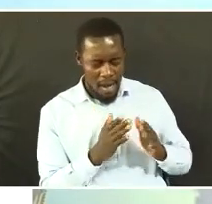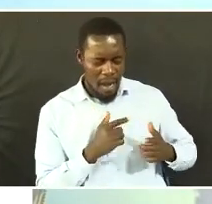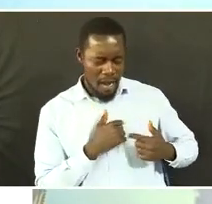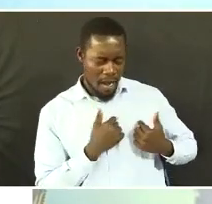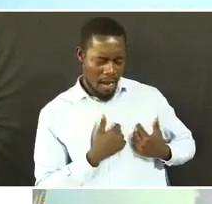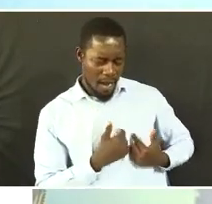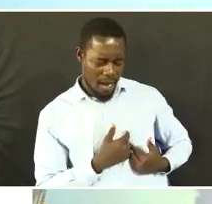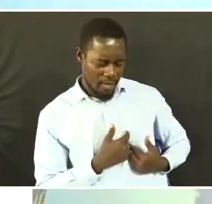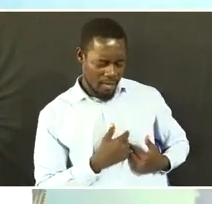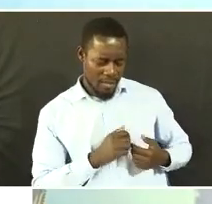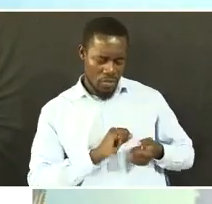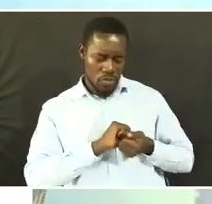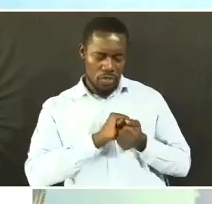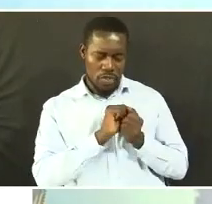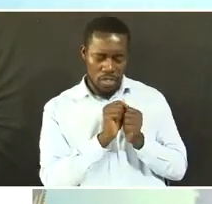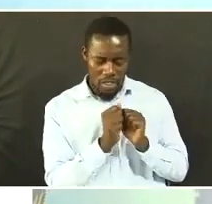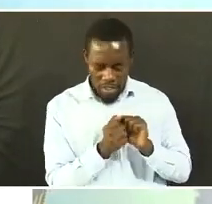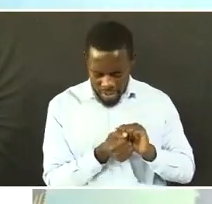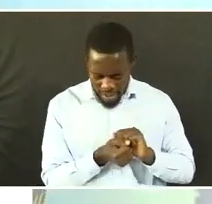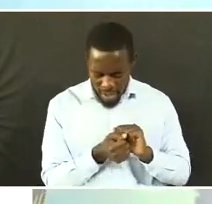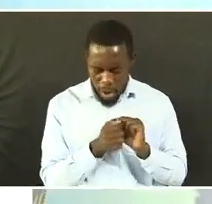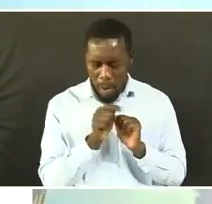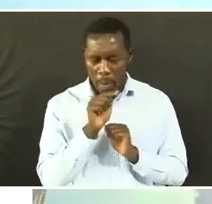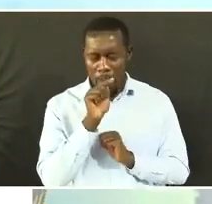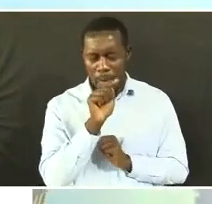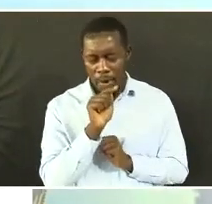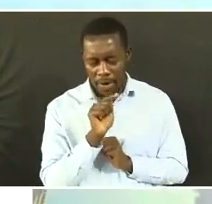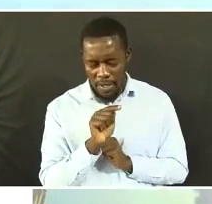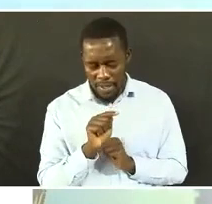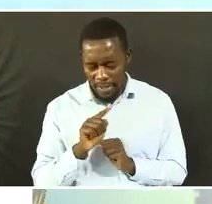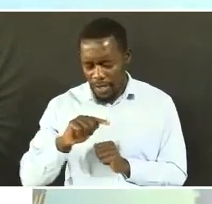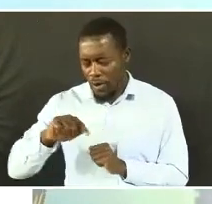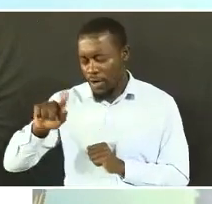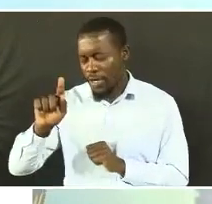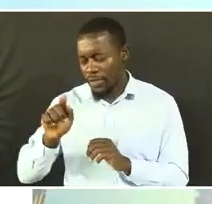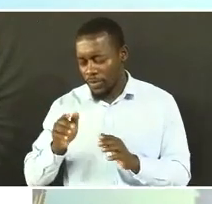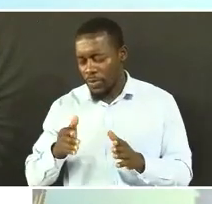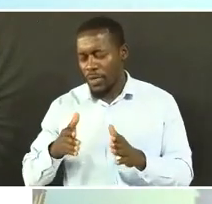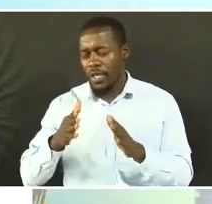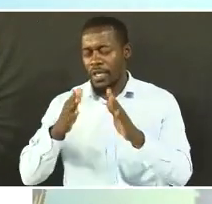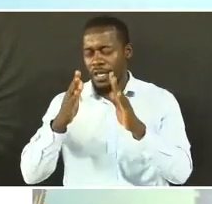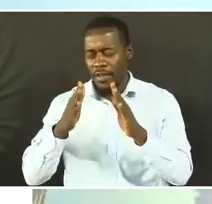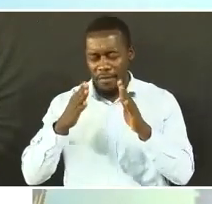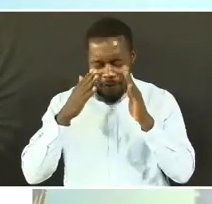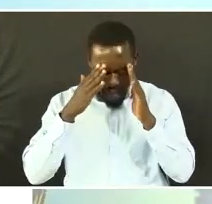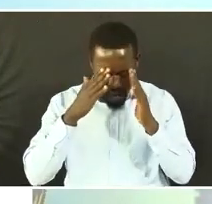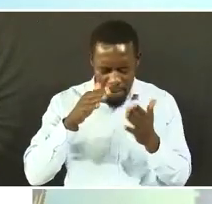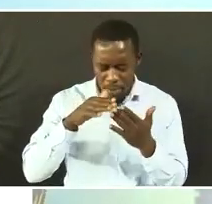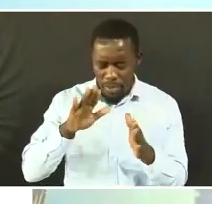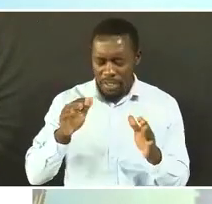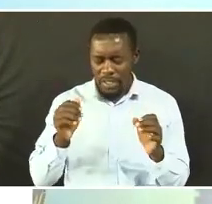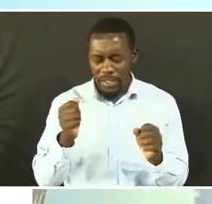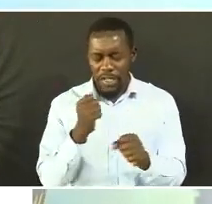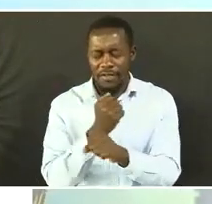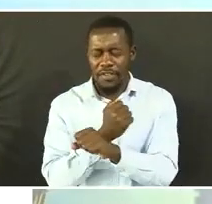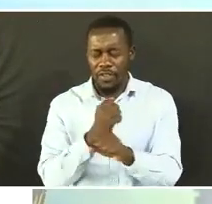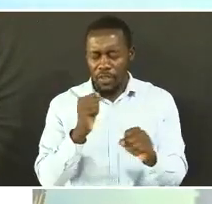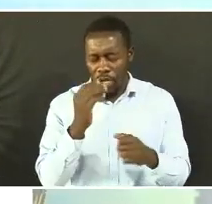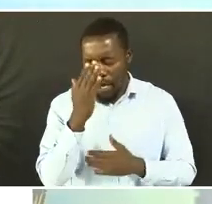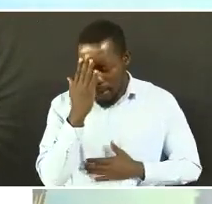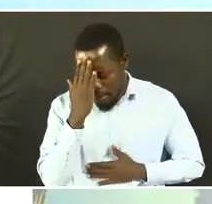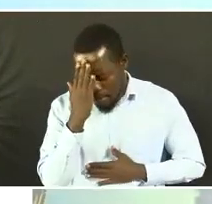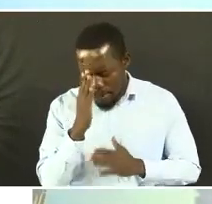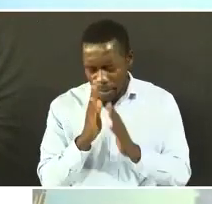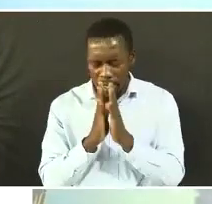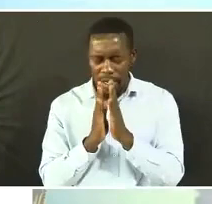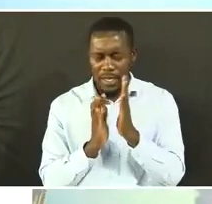as you spoke to us and pointed to us those things that concern our salvation, is our humble prayer in